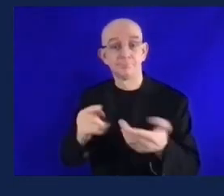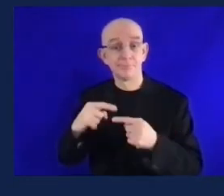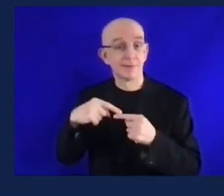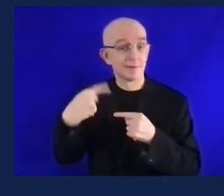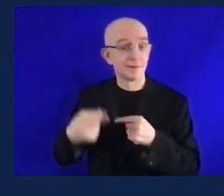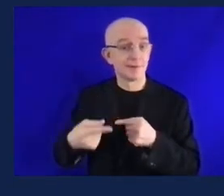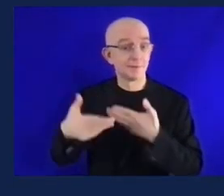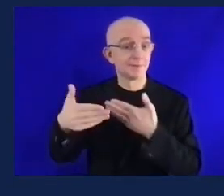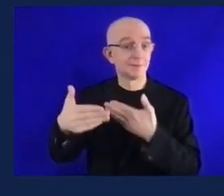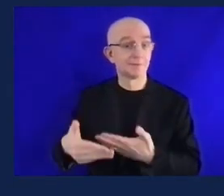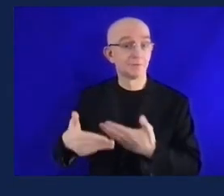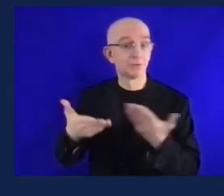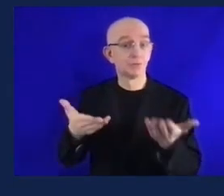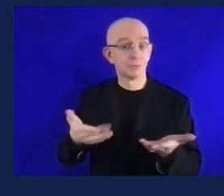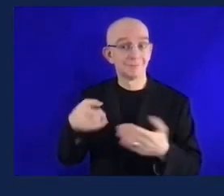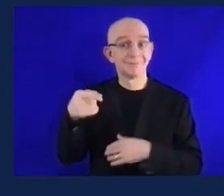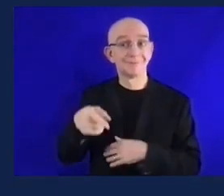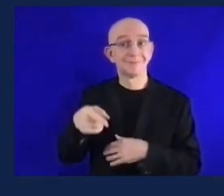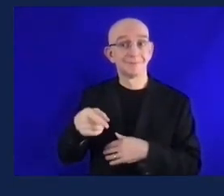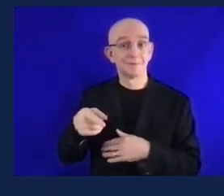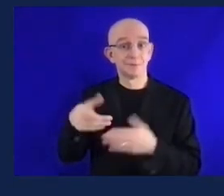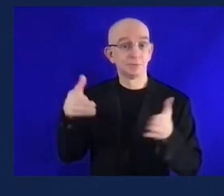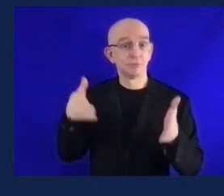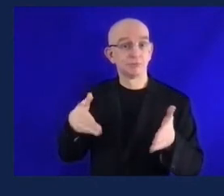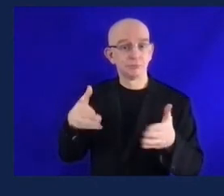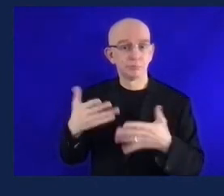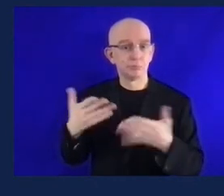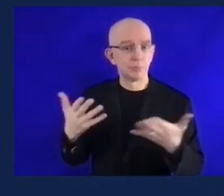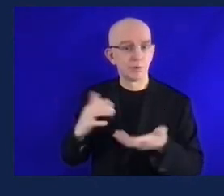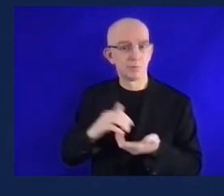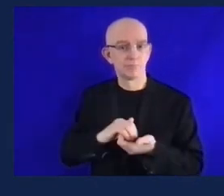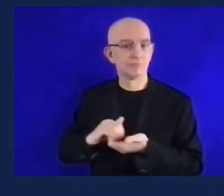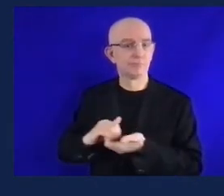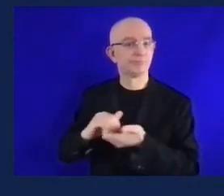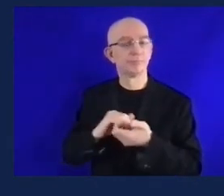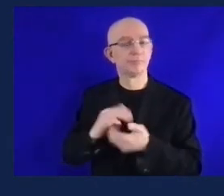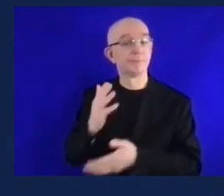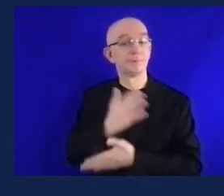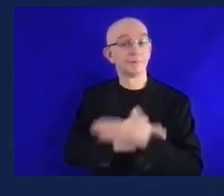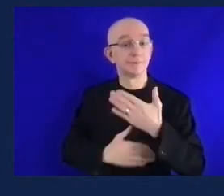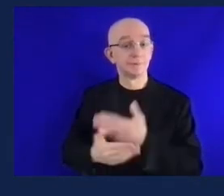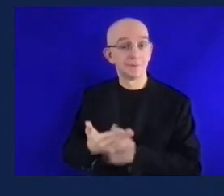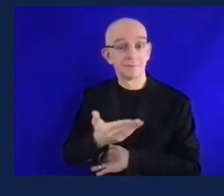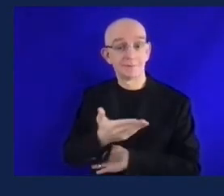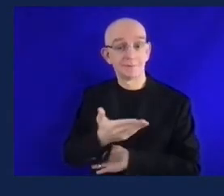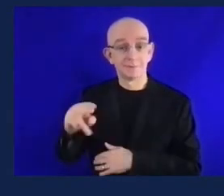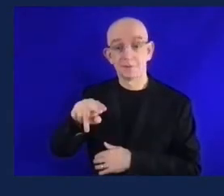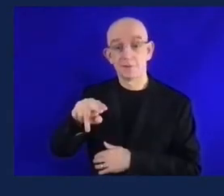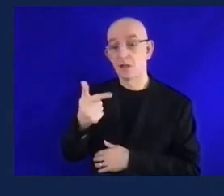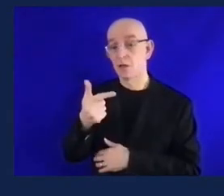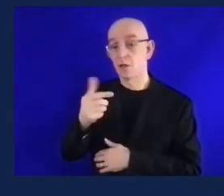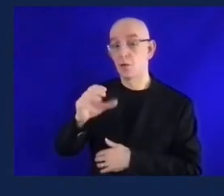hope you really enjoy the rest of the conference over the coming day. So thank you, Laura,